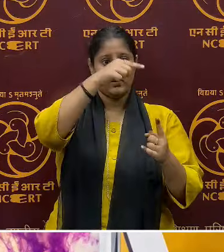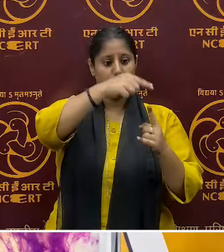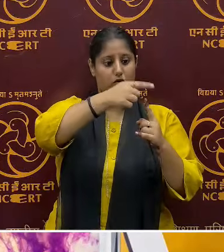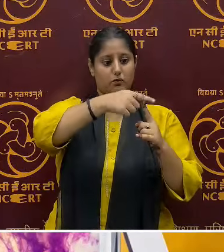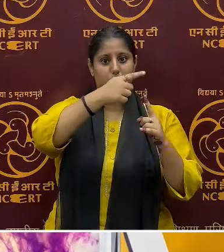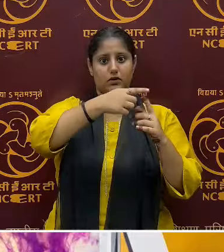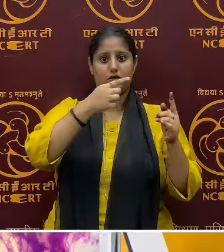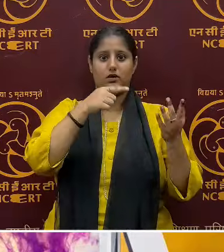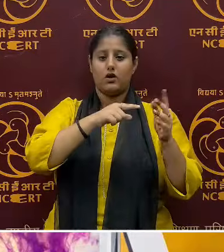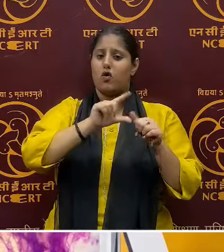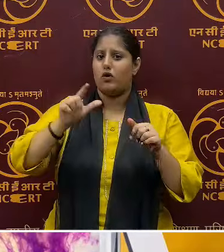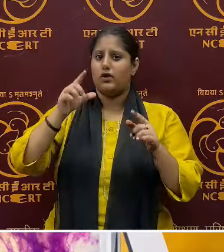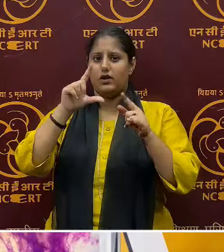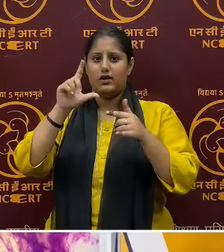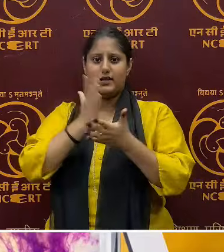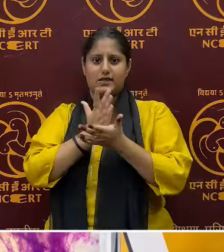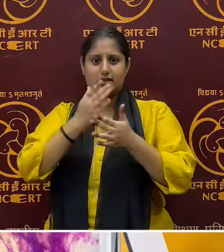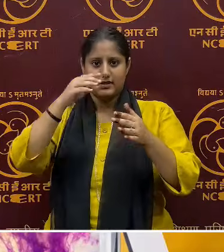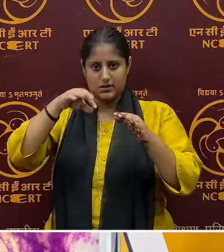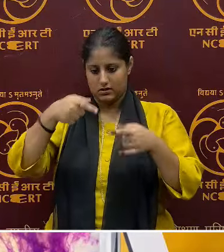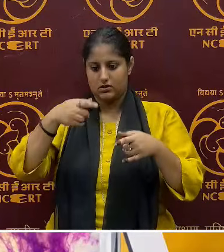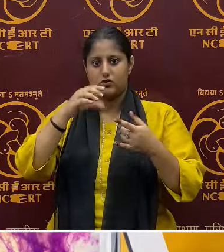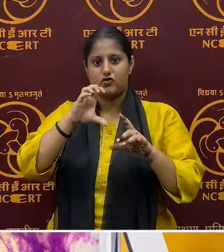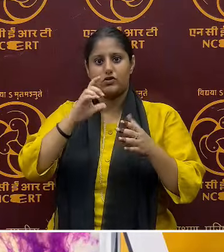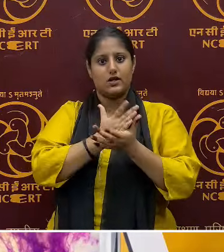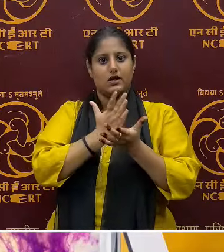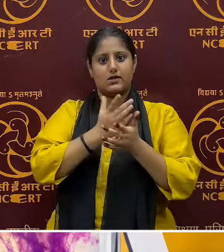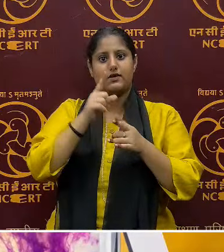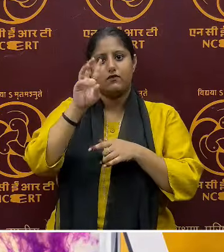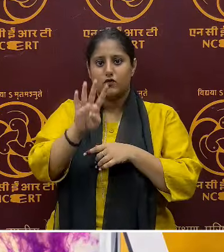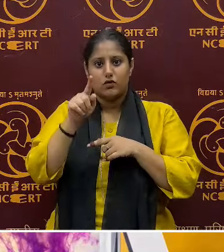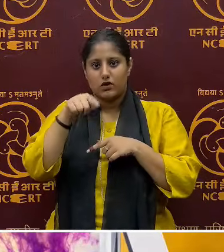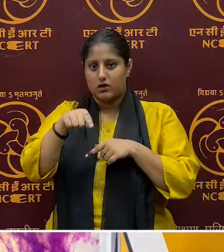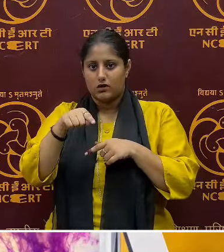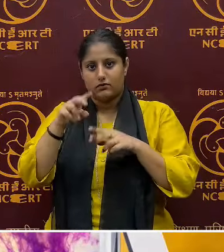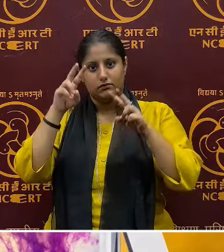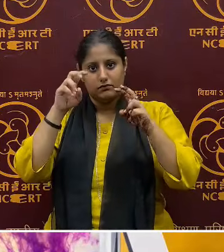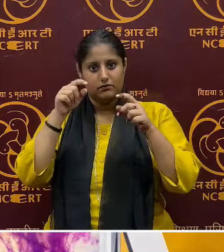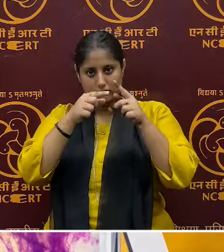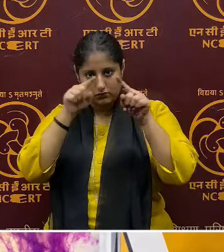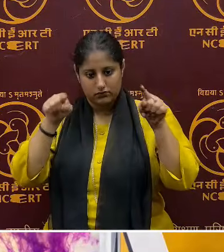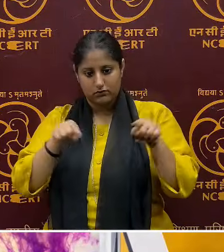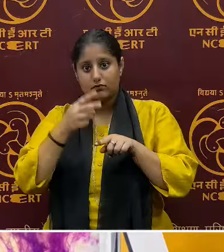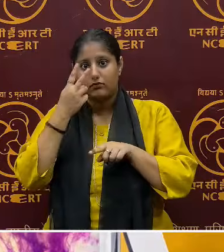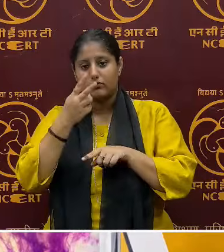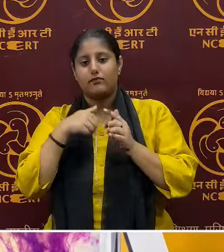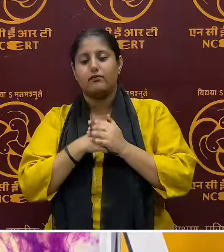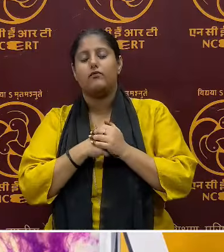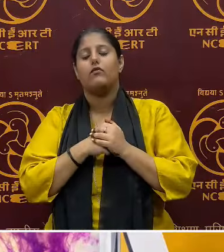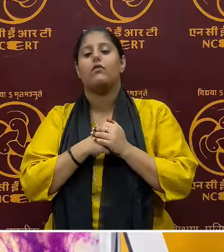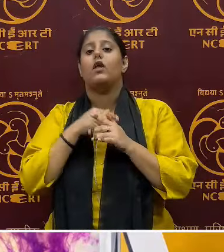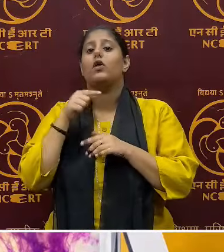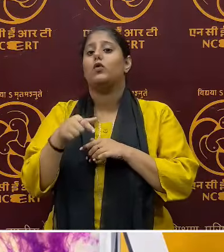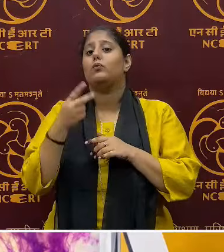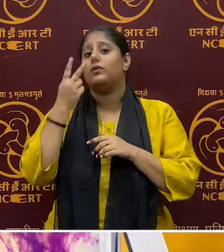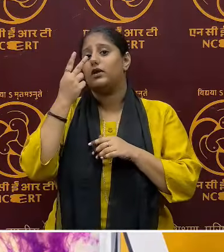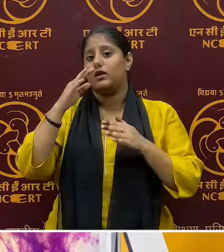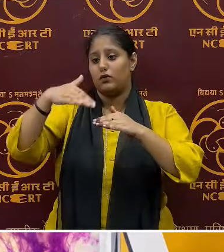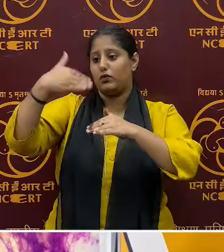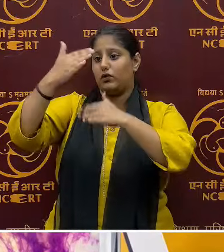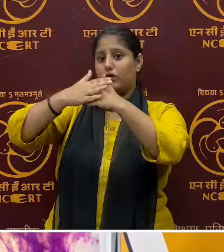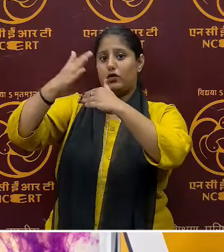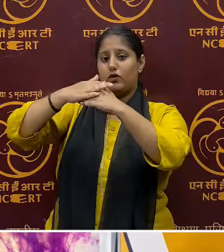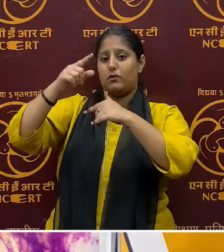every chapter, you can see that here chapter 4, the world of metals and non-metals. So you can see that on top of